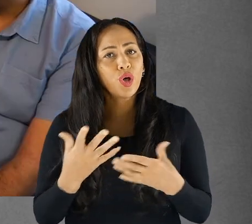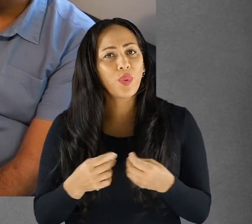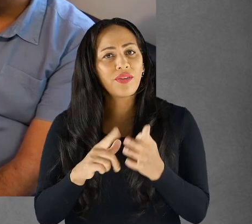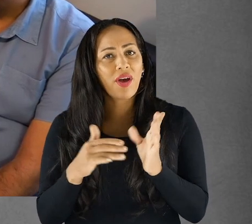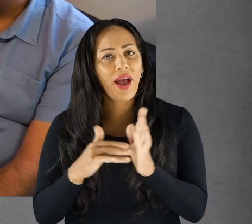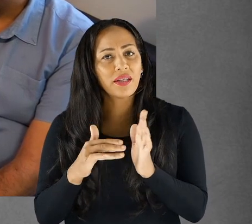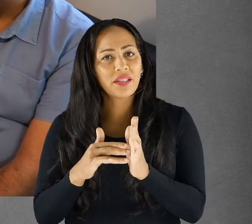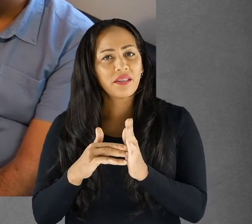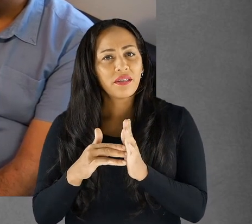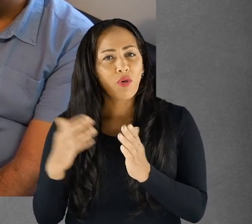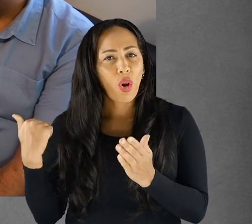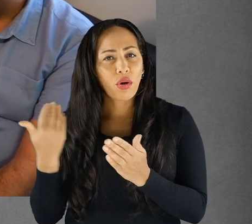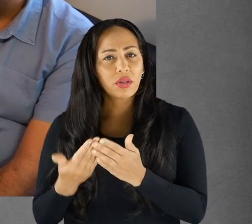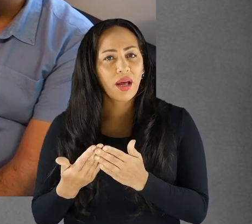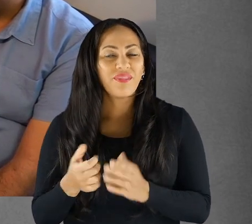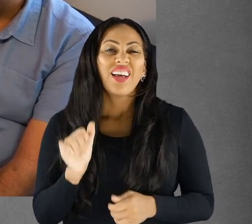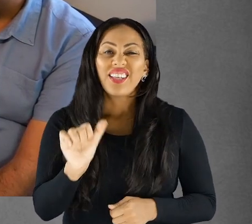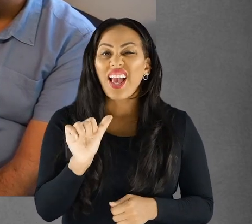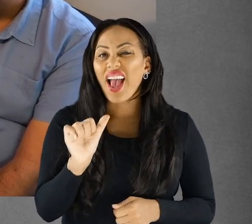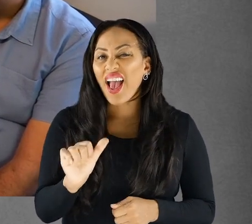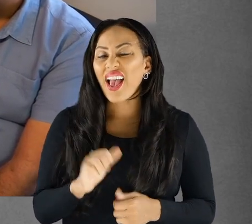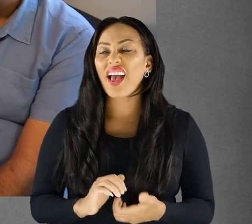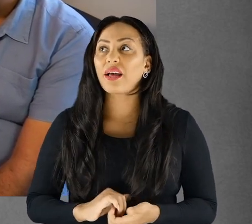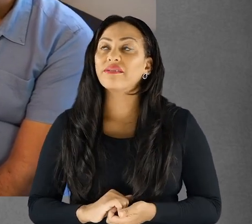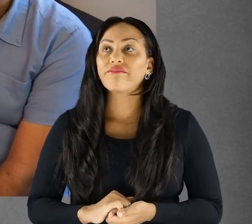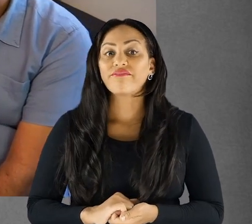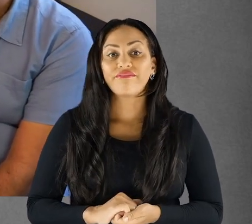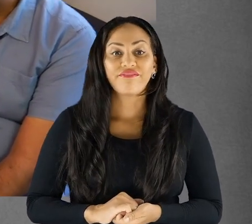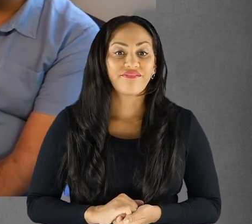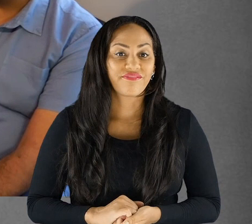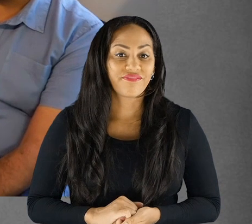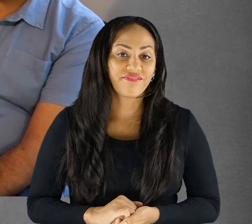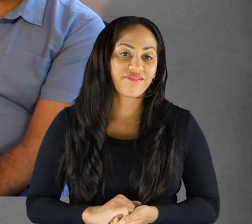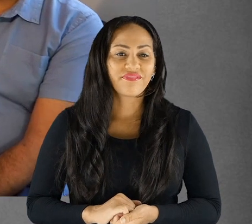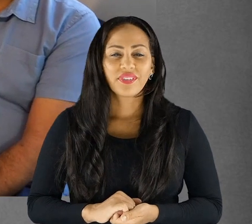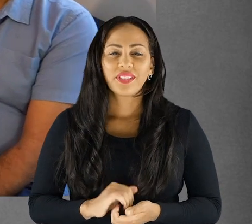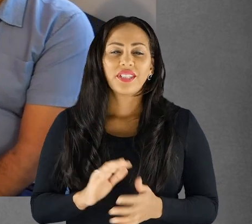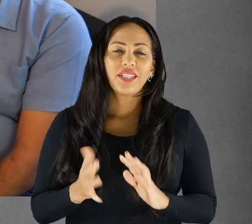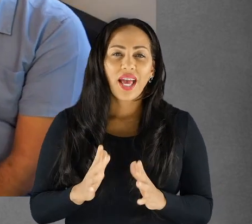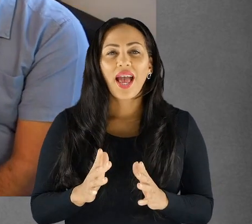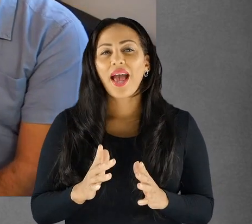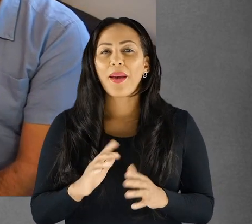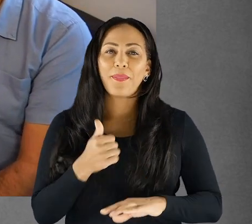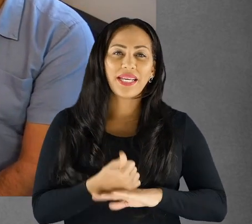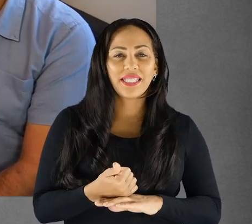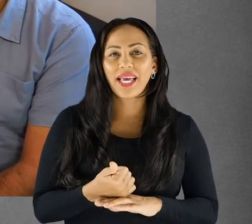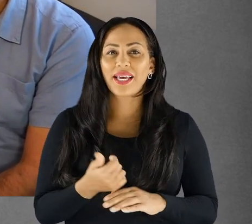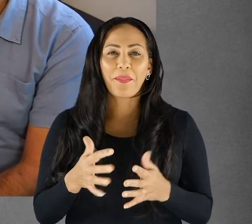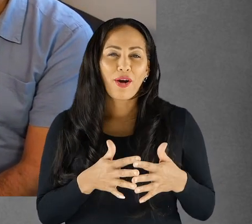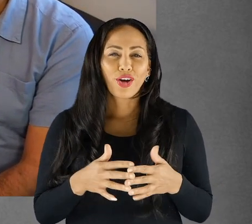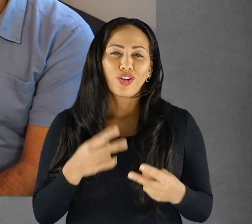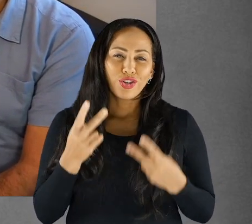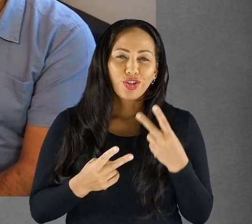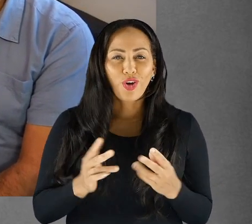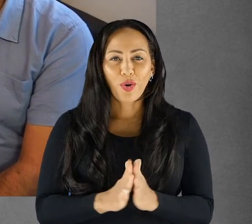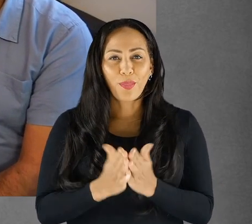you that worked with informs jazz all my as well work. for a long time. Yeah, I mean, mostly that's just a basic